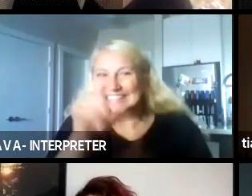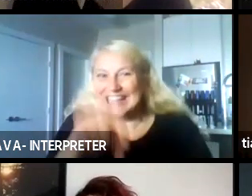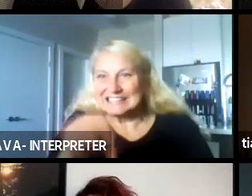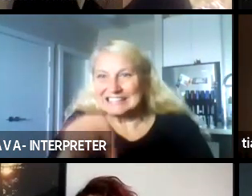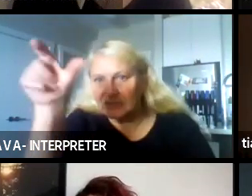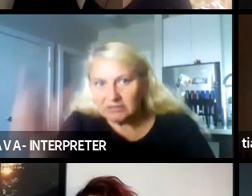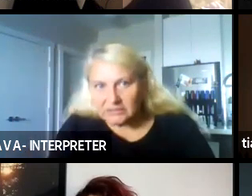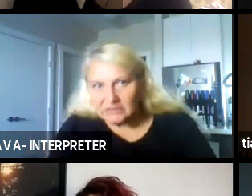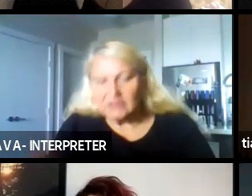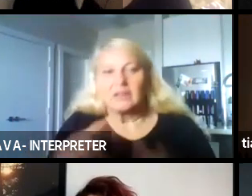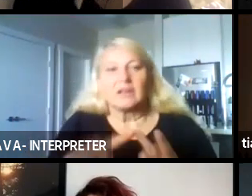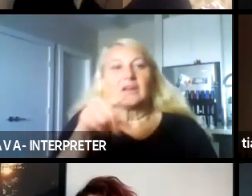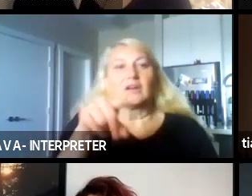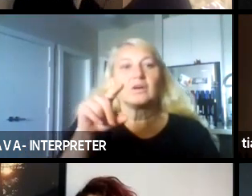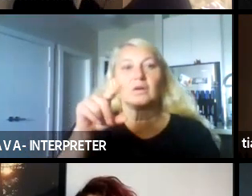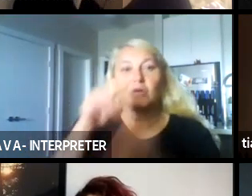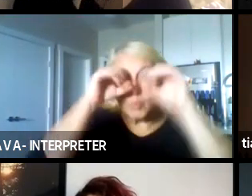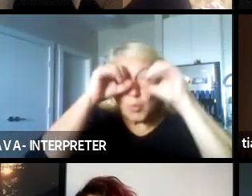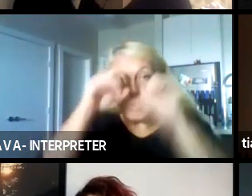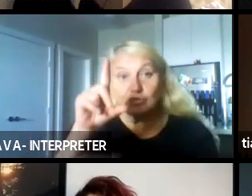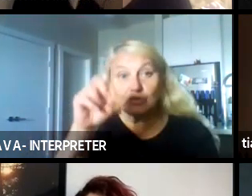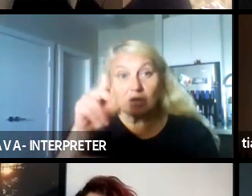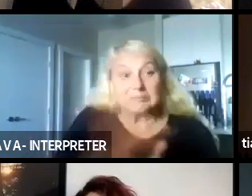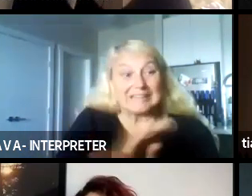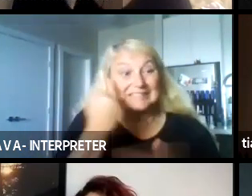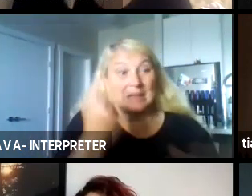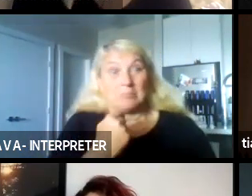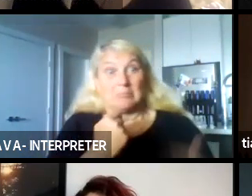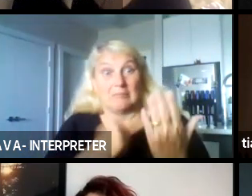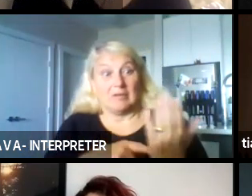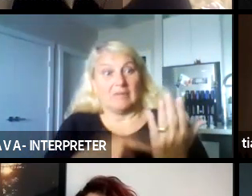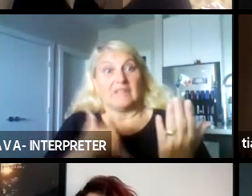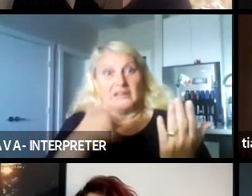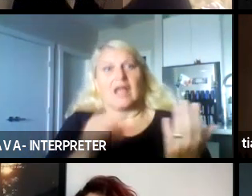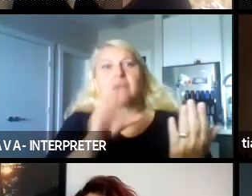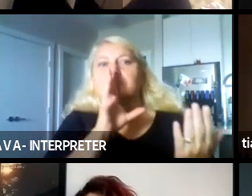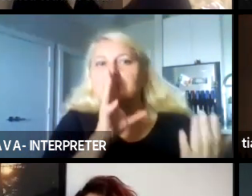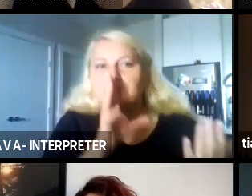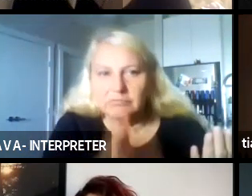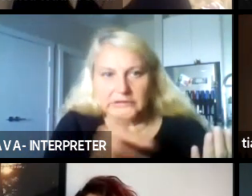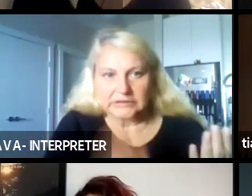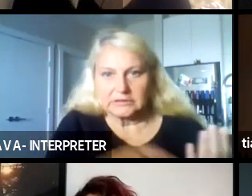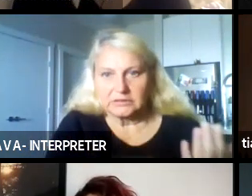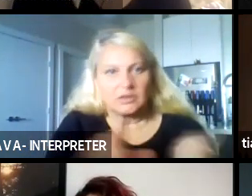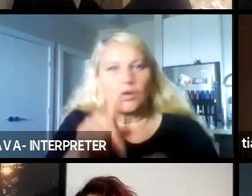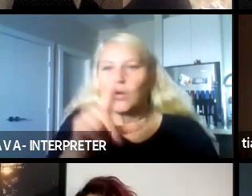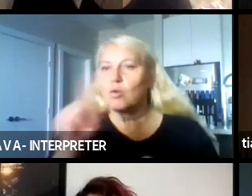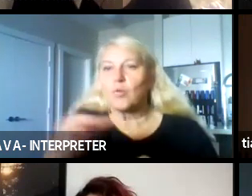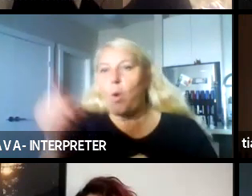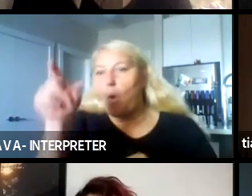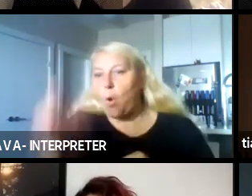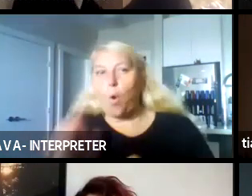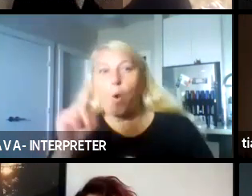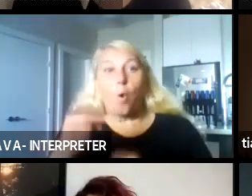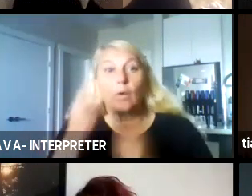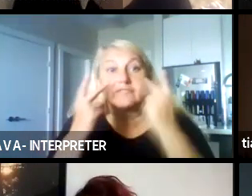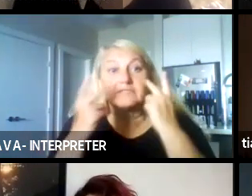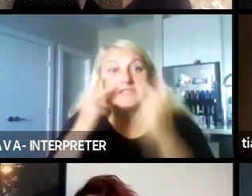Doc notes if that feels necessary. No information is only voiced or only visual, only visually